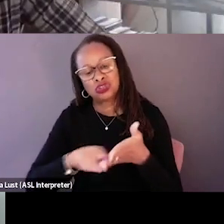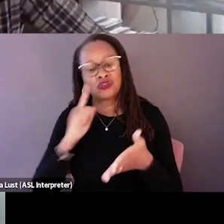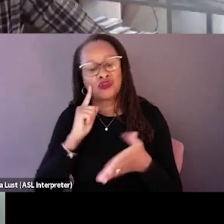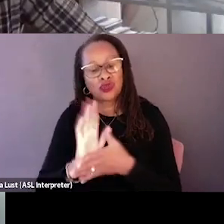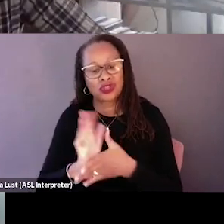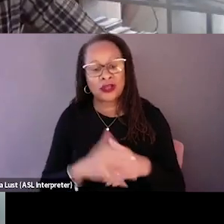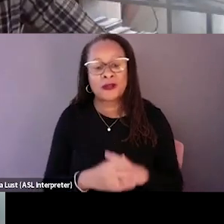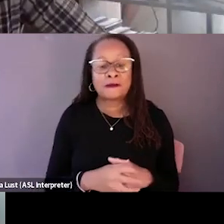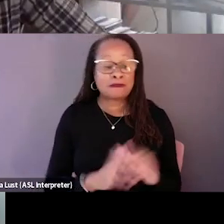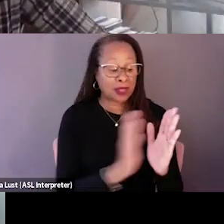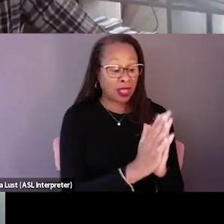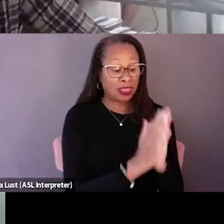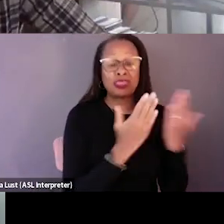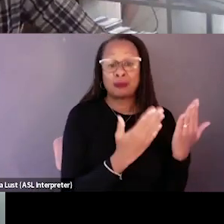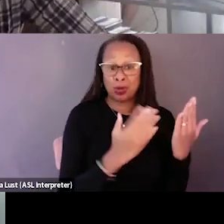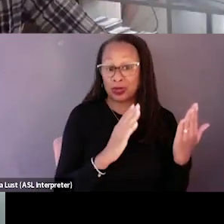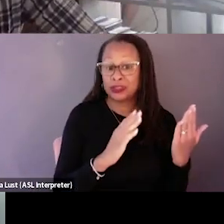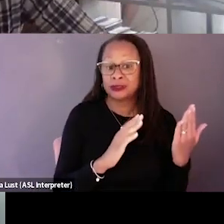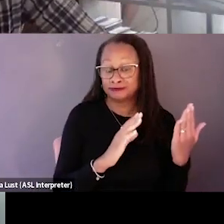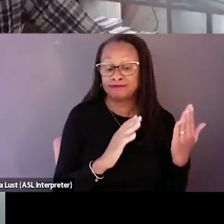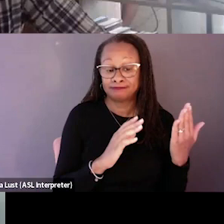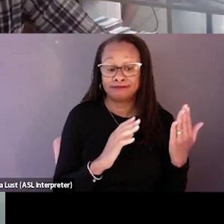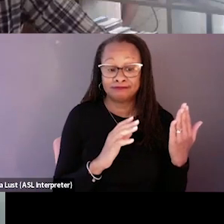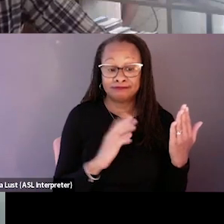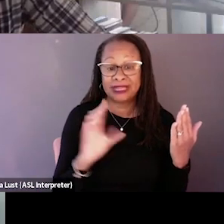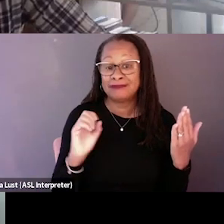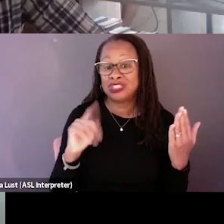Actually, the book inspired the